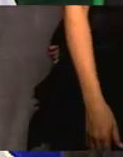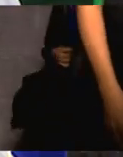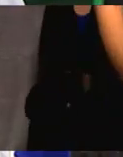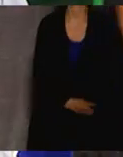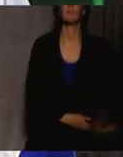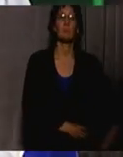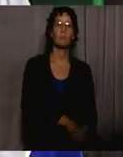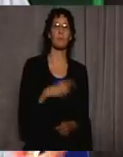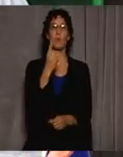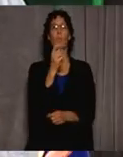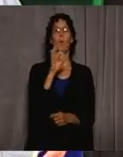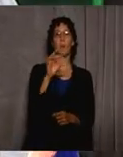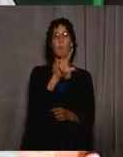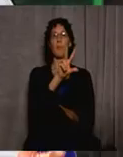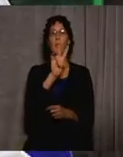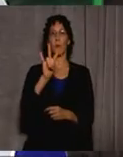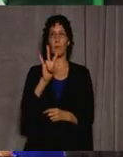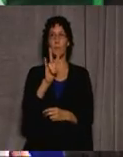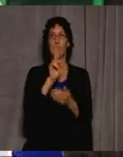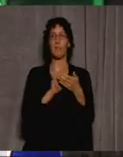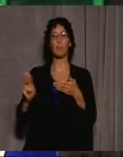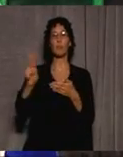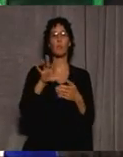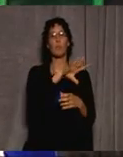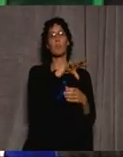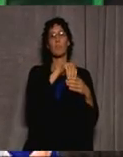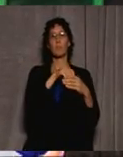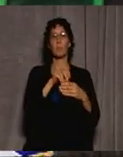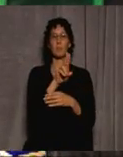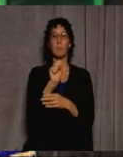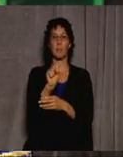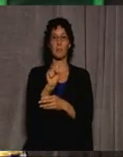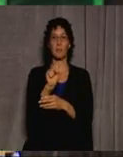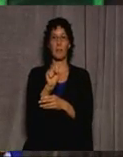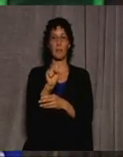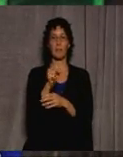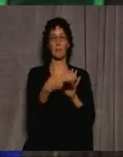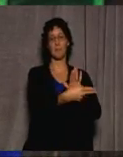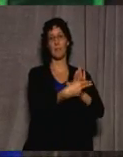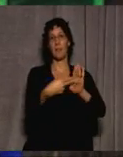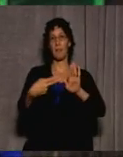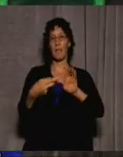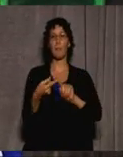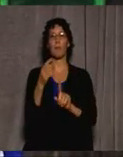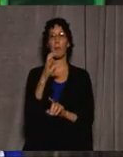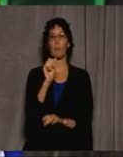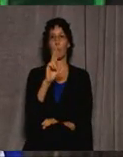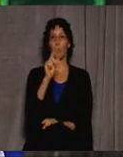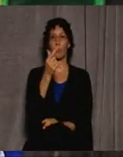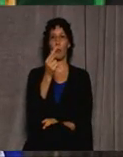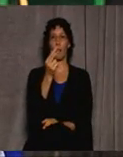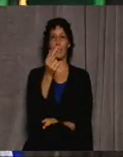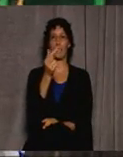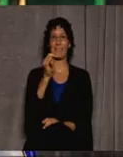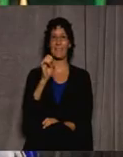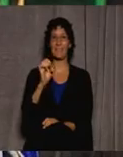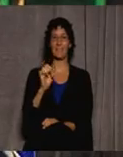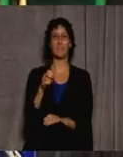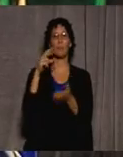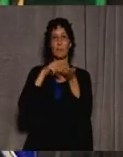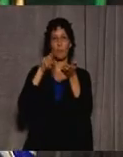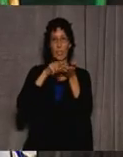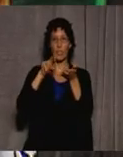in the nation that not only have the distinction by the Carnegie Research Institute